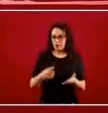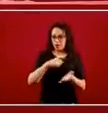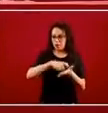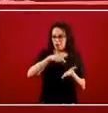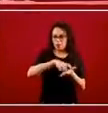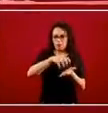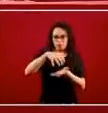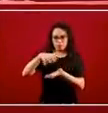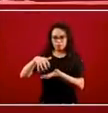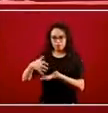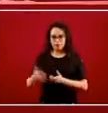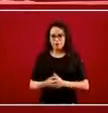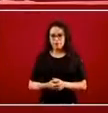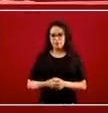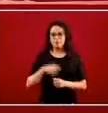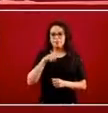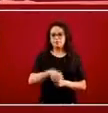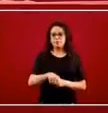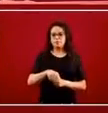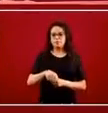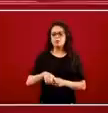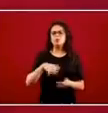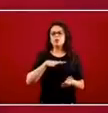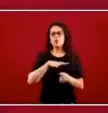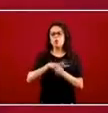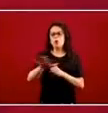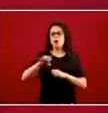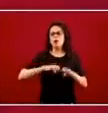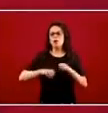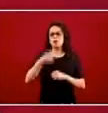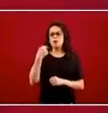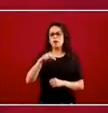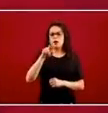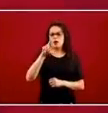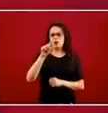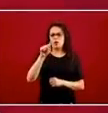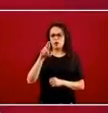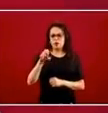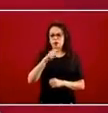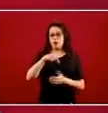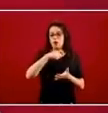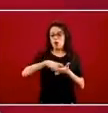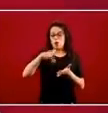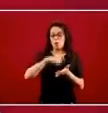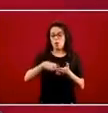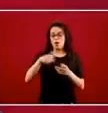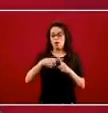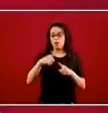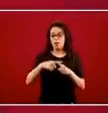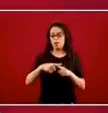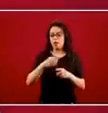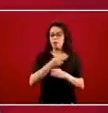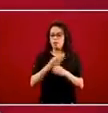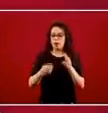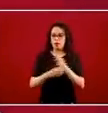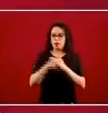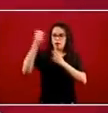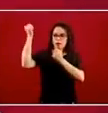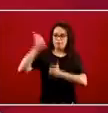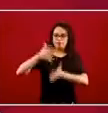did see a piece of news by Reuters that talked about in Europe they were